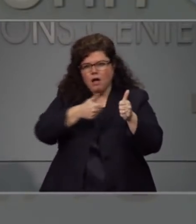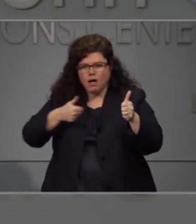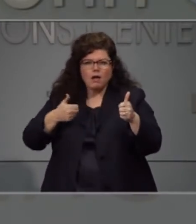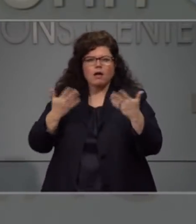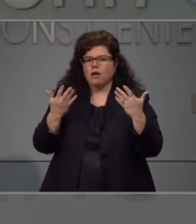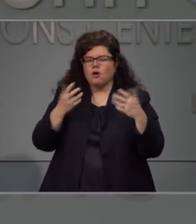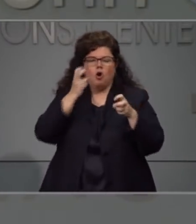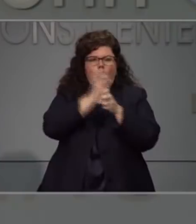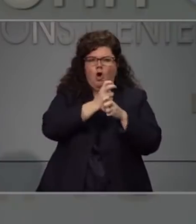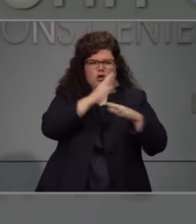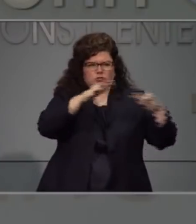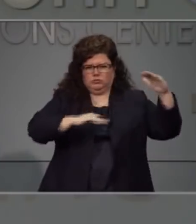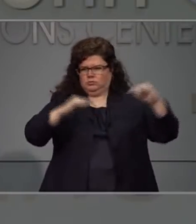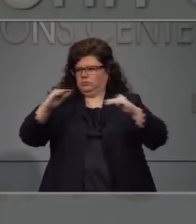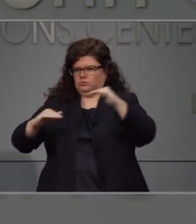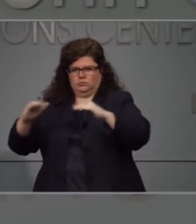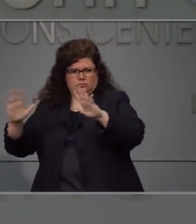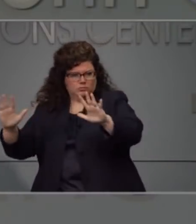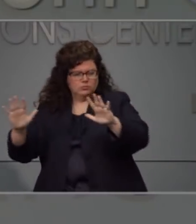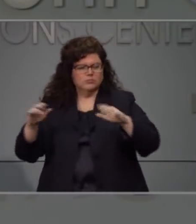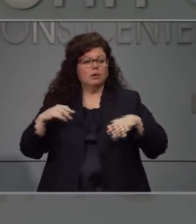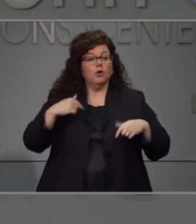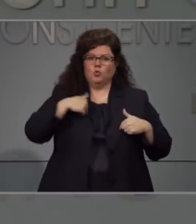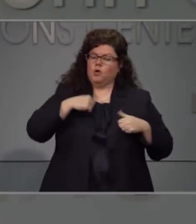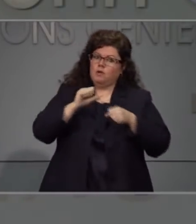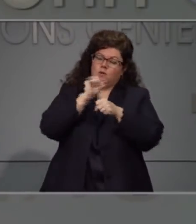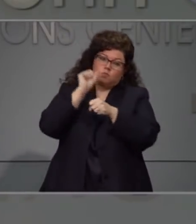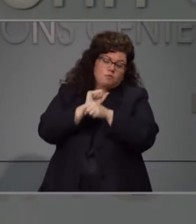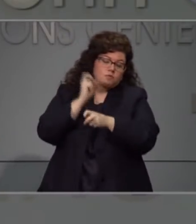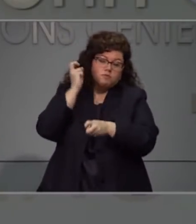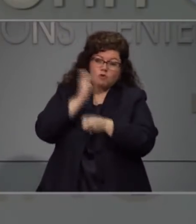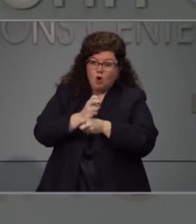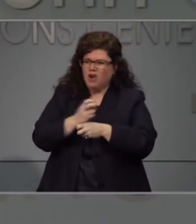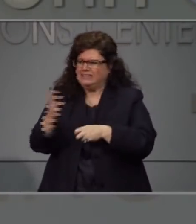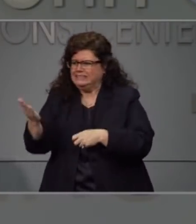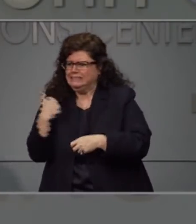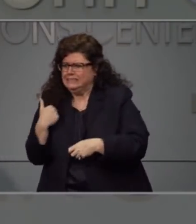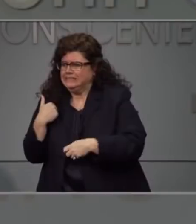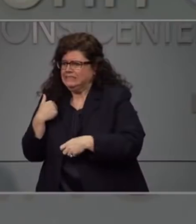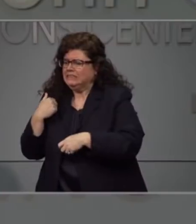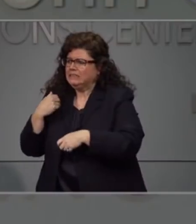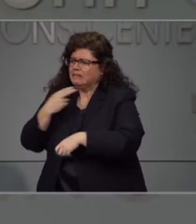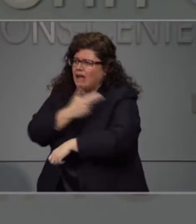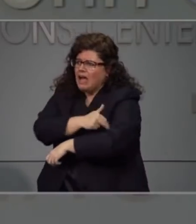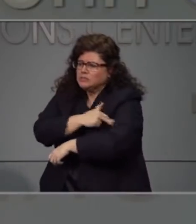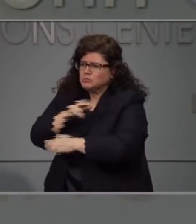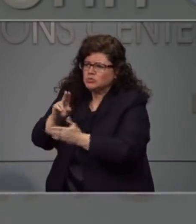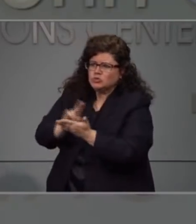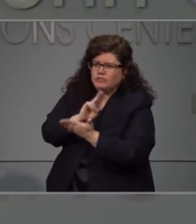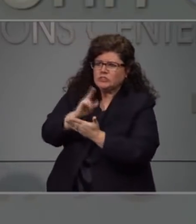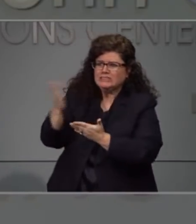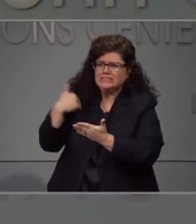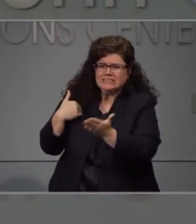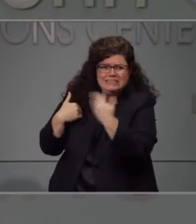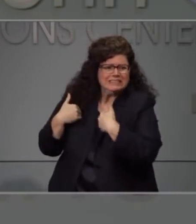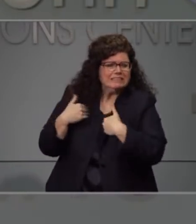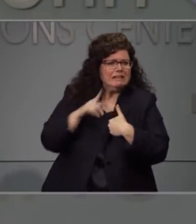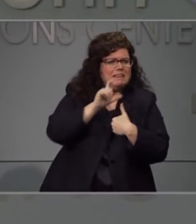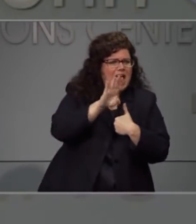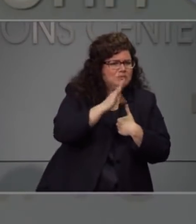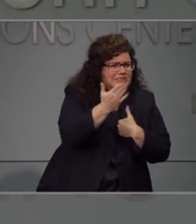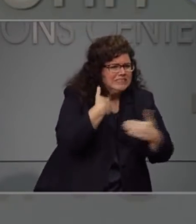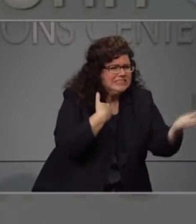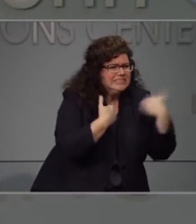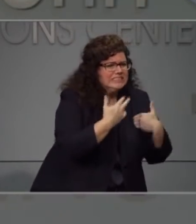hard to get the reporting in from these private labs, from the universities, from medical